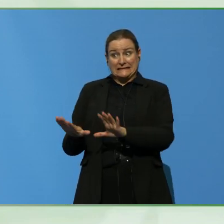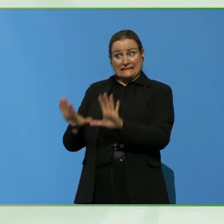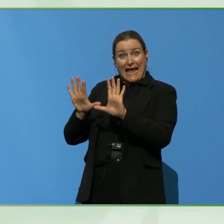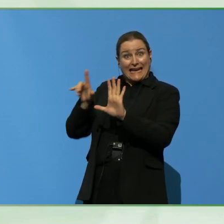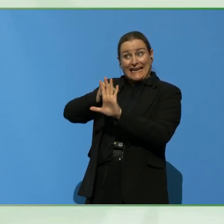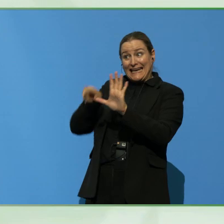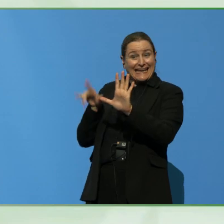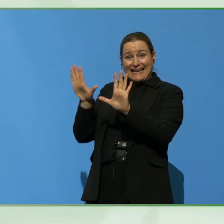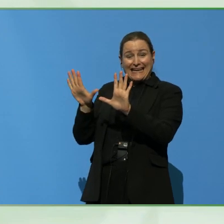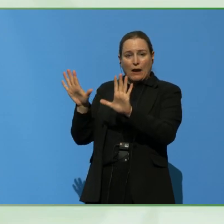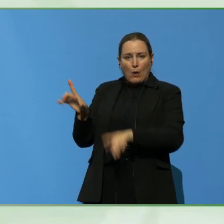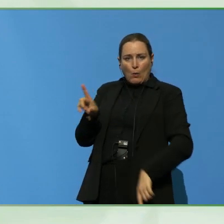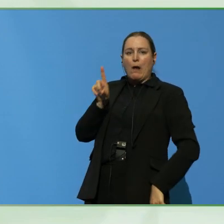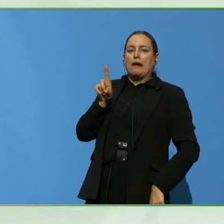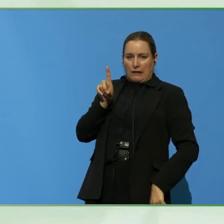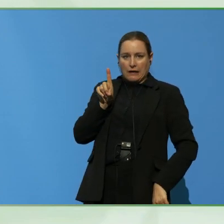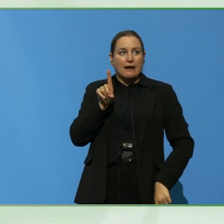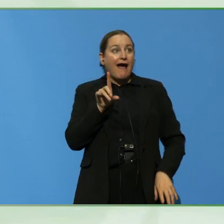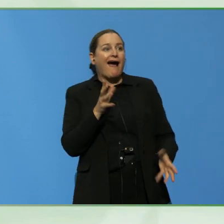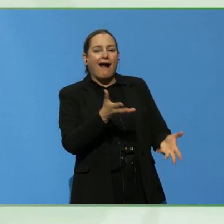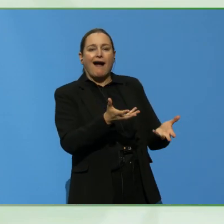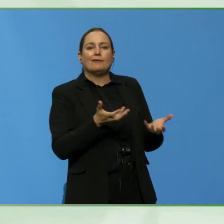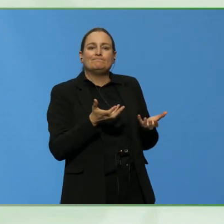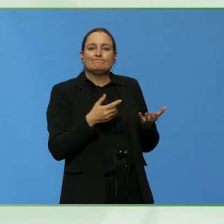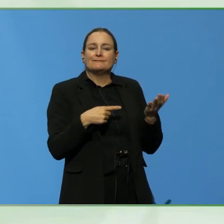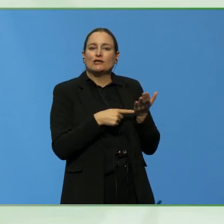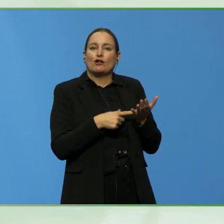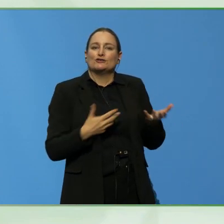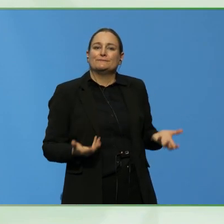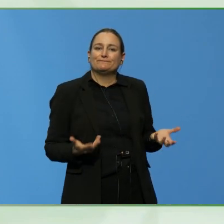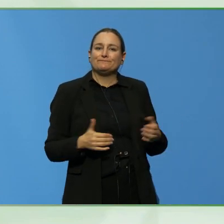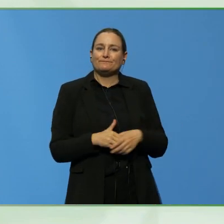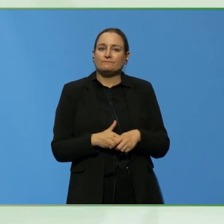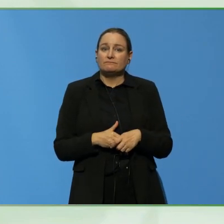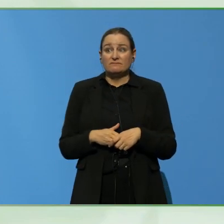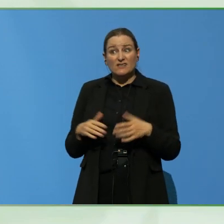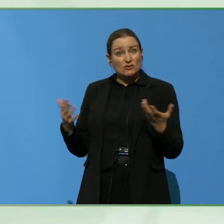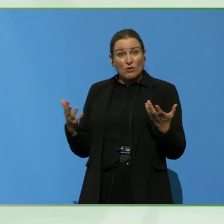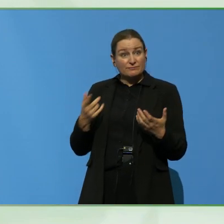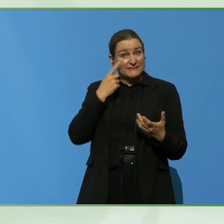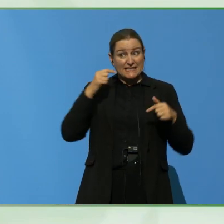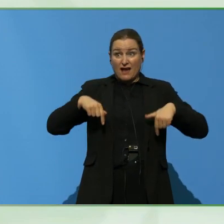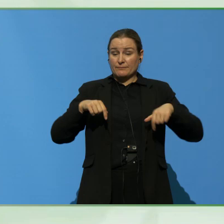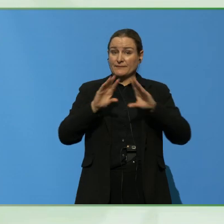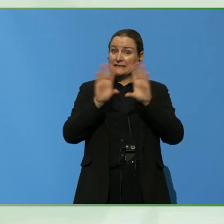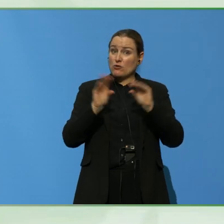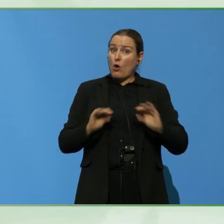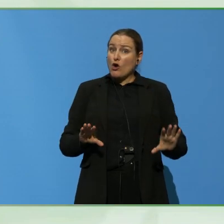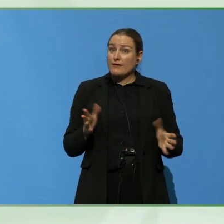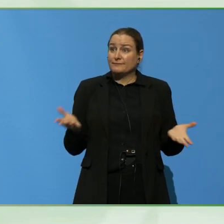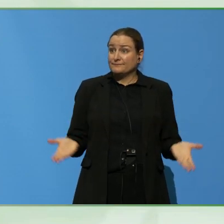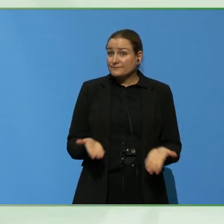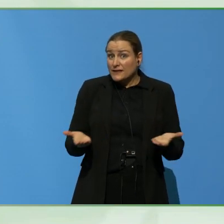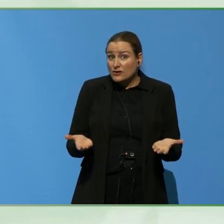technology. And I have a theory about it. Because if you look at ZeroCon, if you look at those